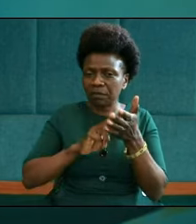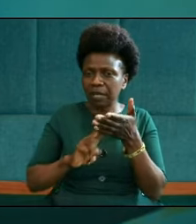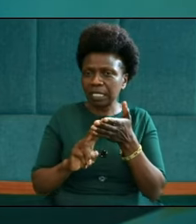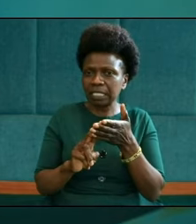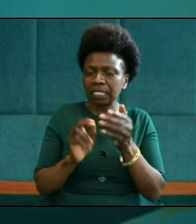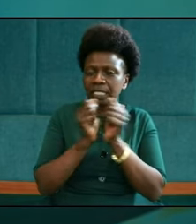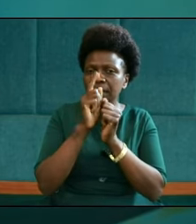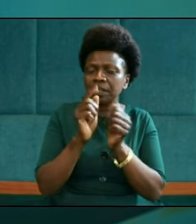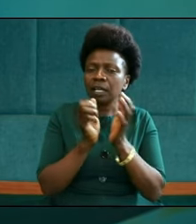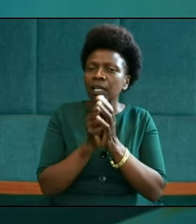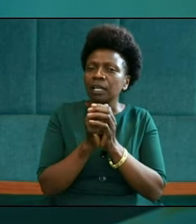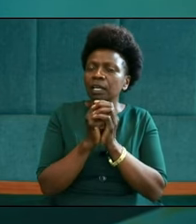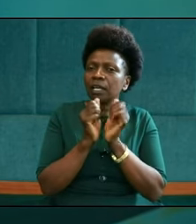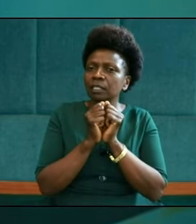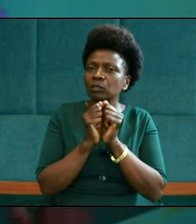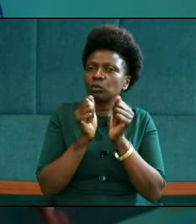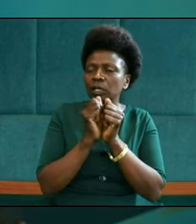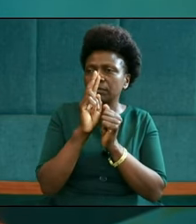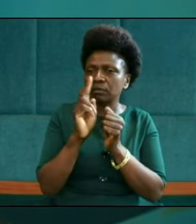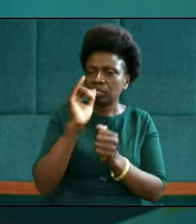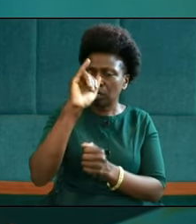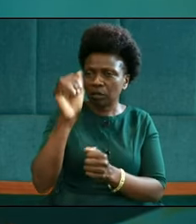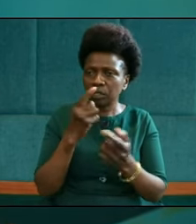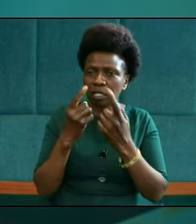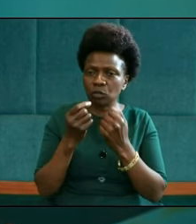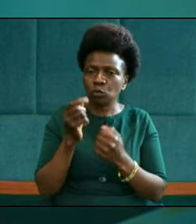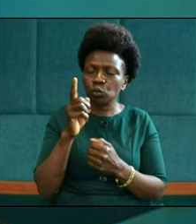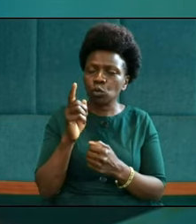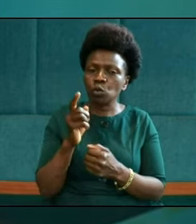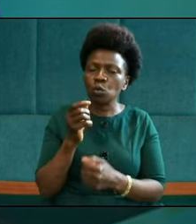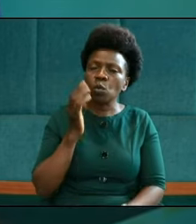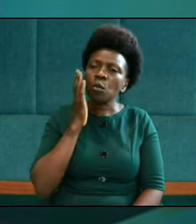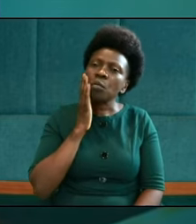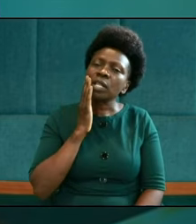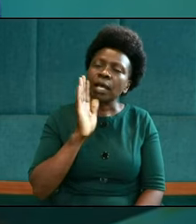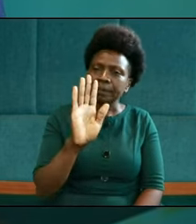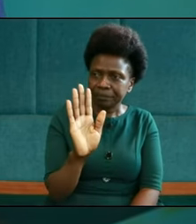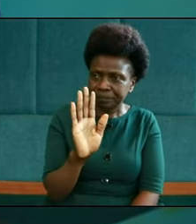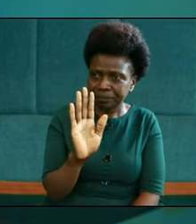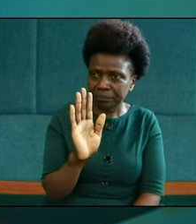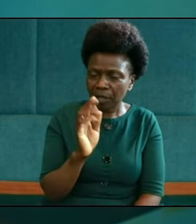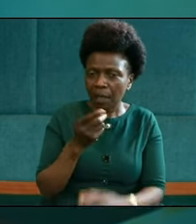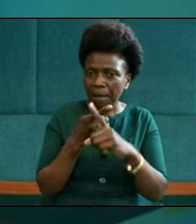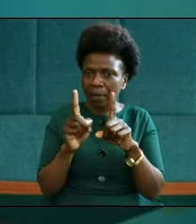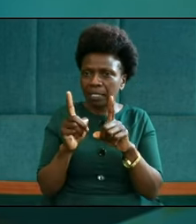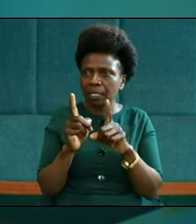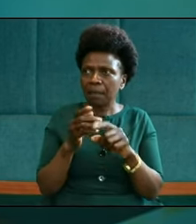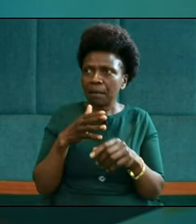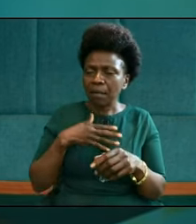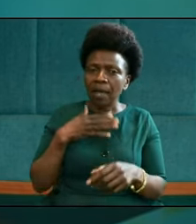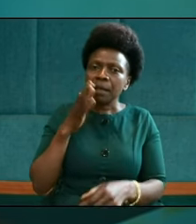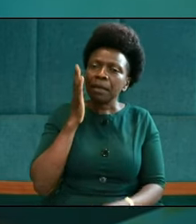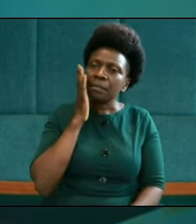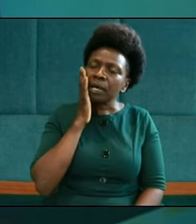verses 11 and 12, Jacob said to Rebecca, his mother, "But my